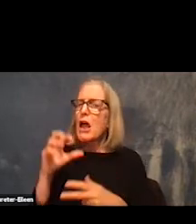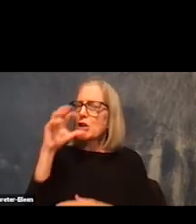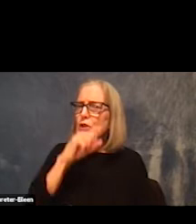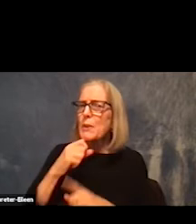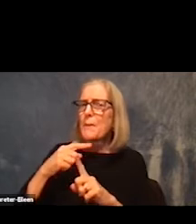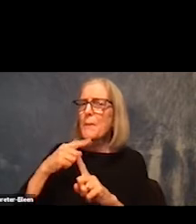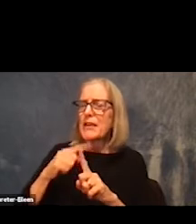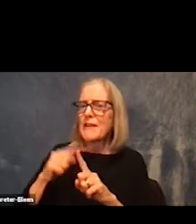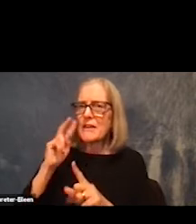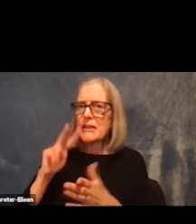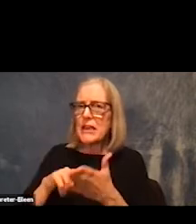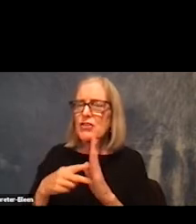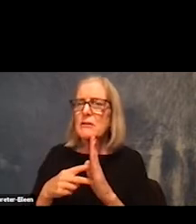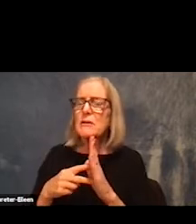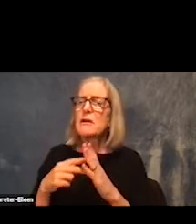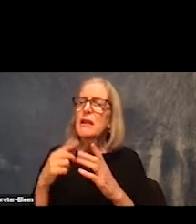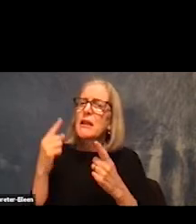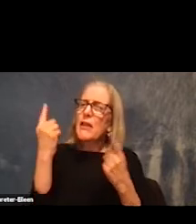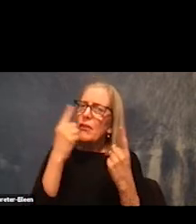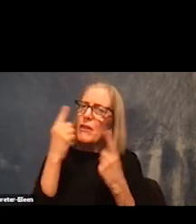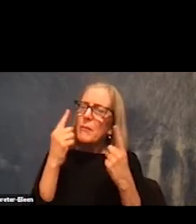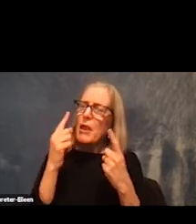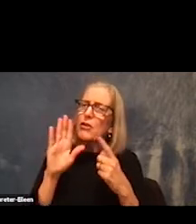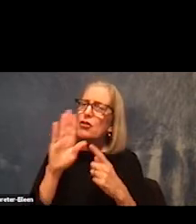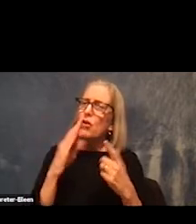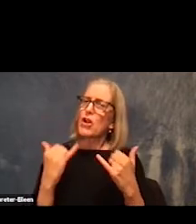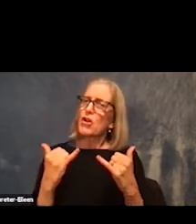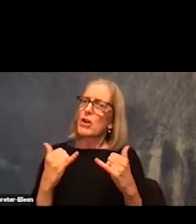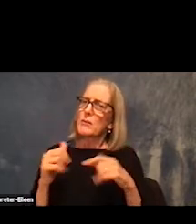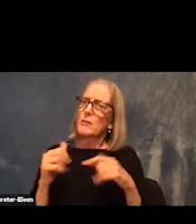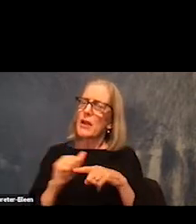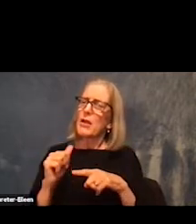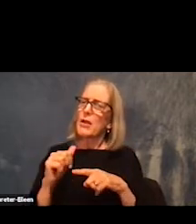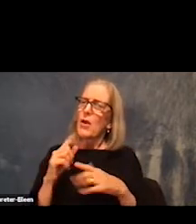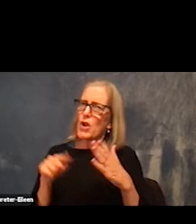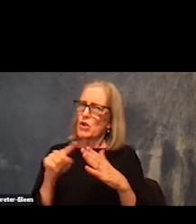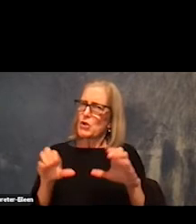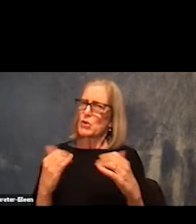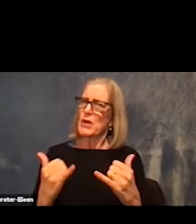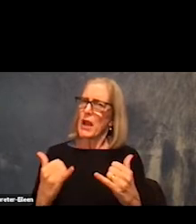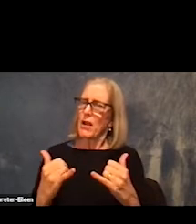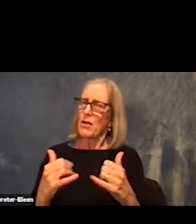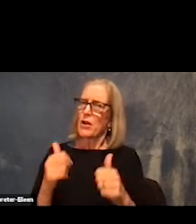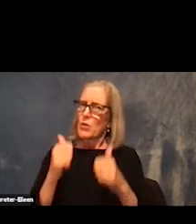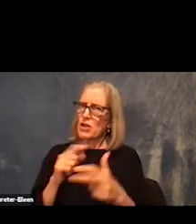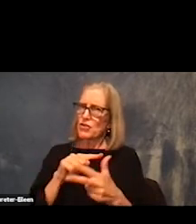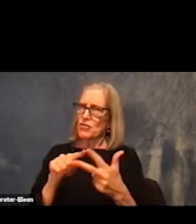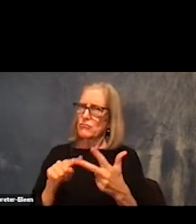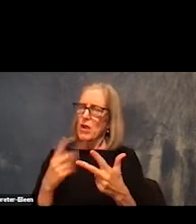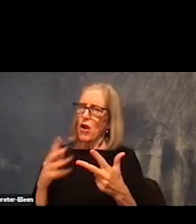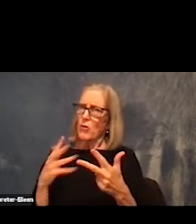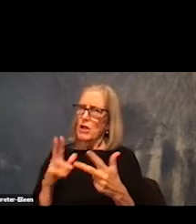your current practices. Where do you already have these mindsets in place? And what ideas do you have to